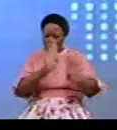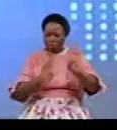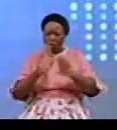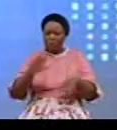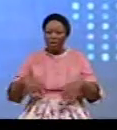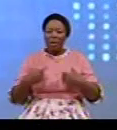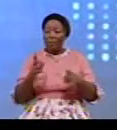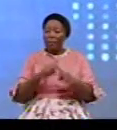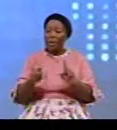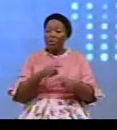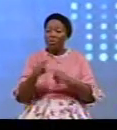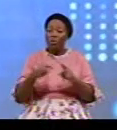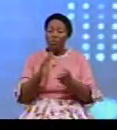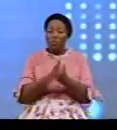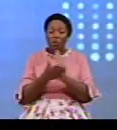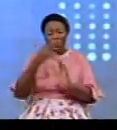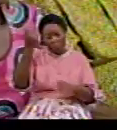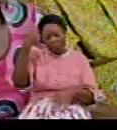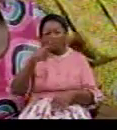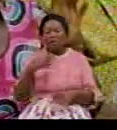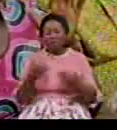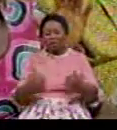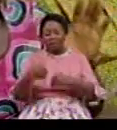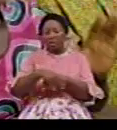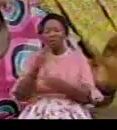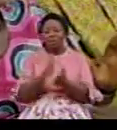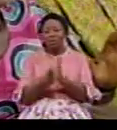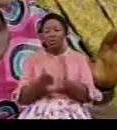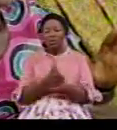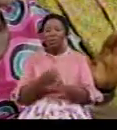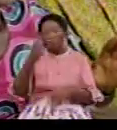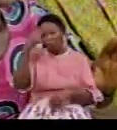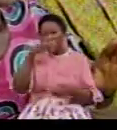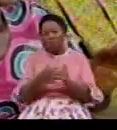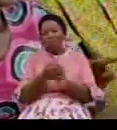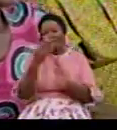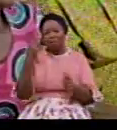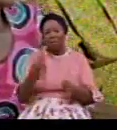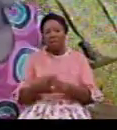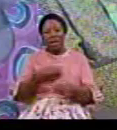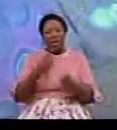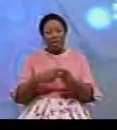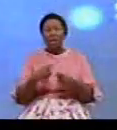a delightsome land, says the Lord